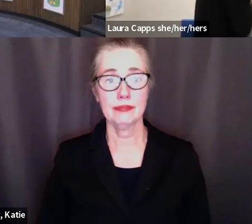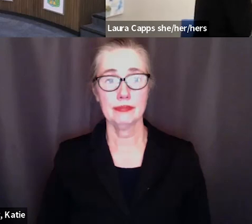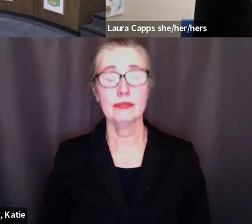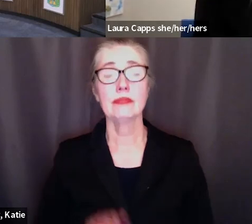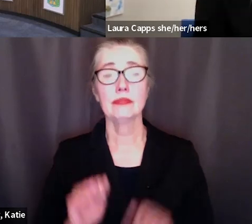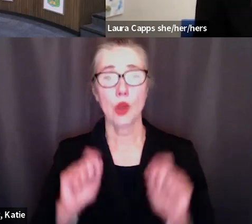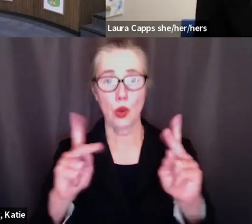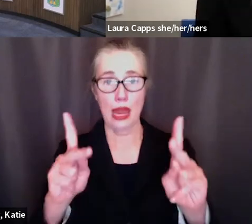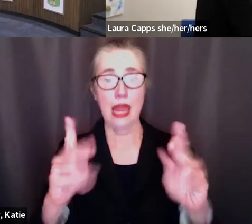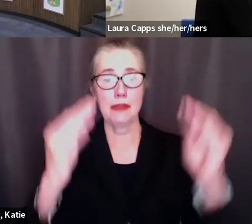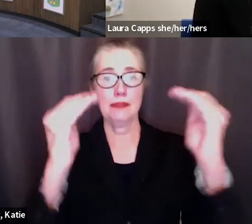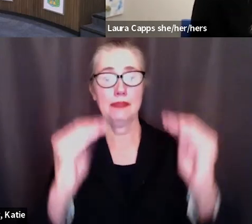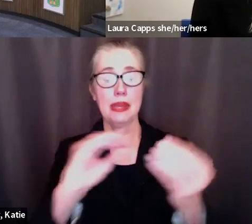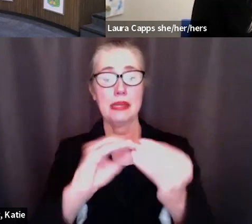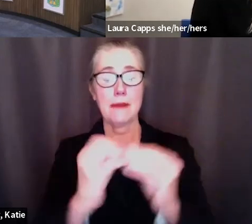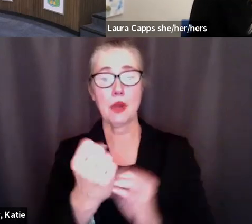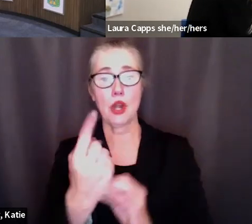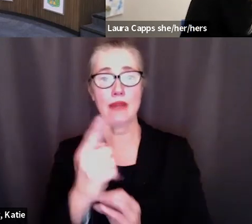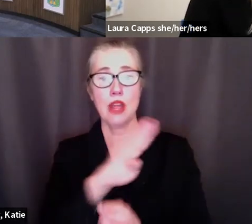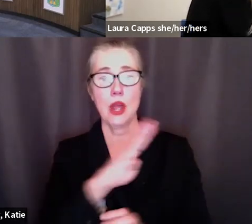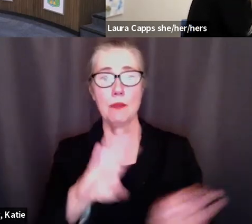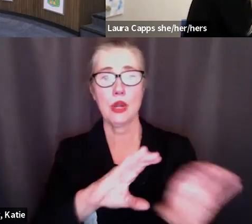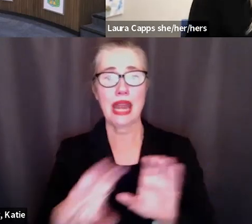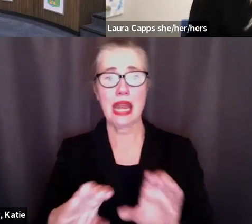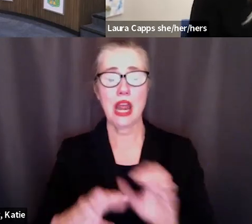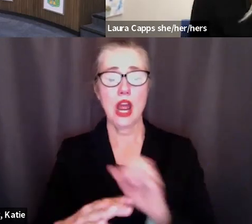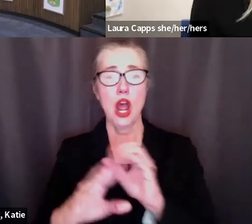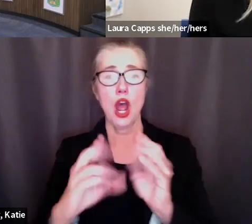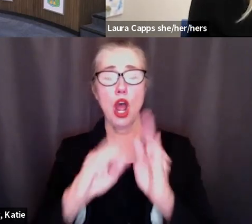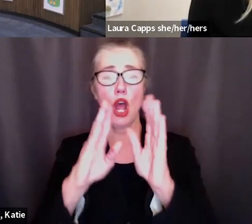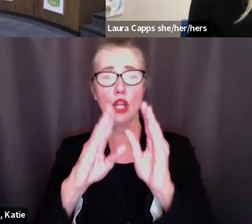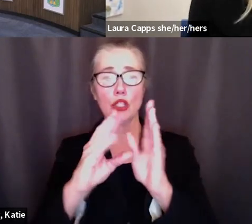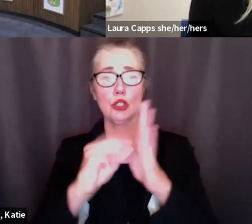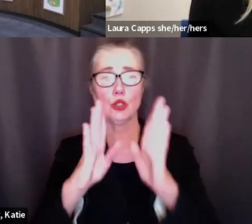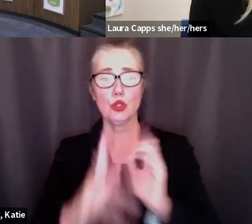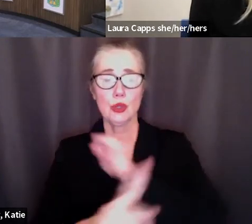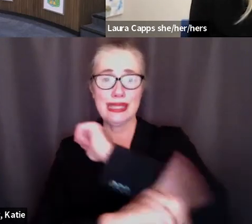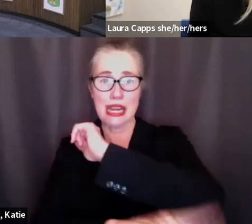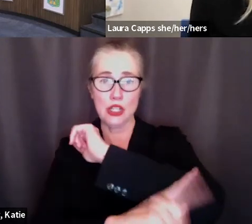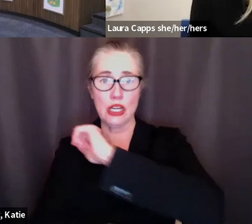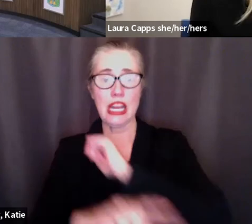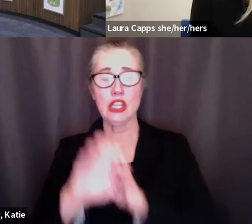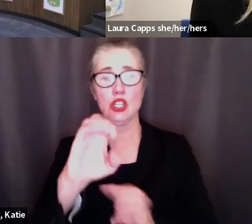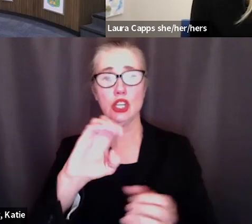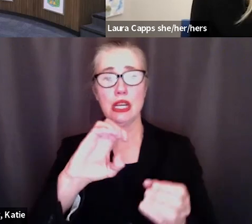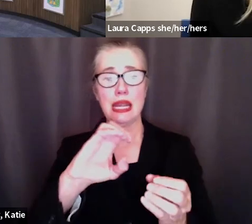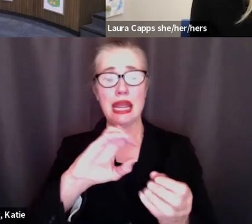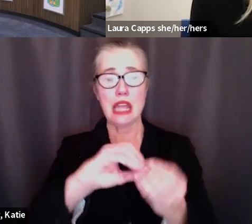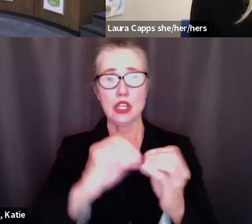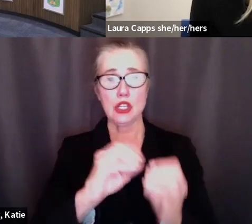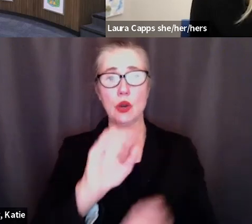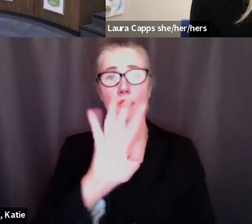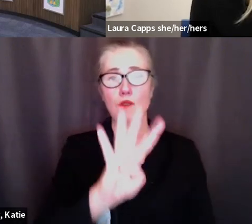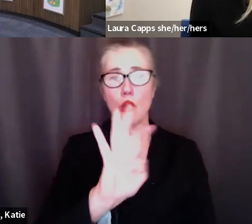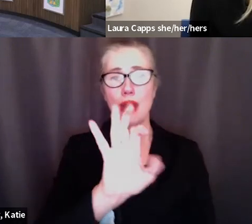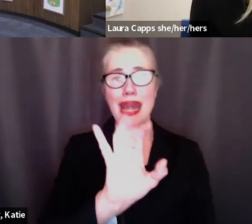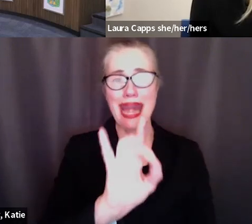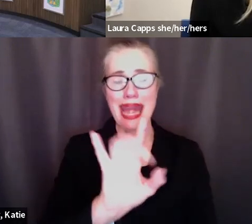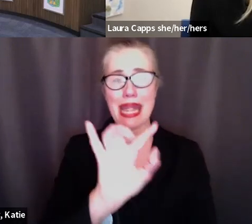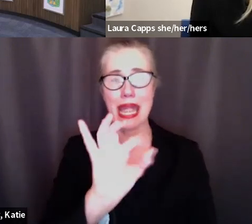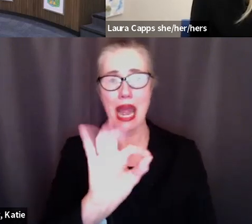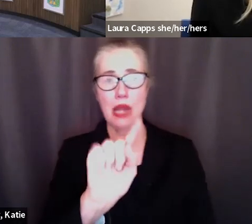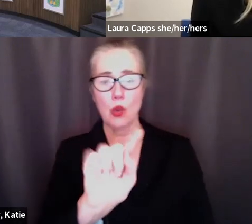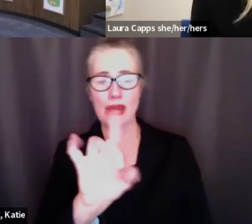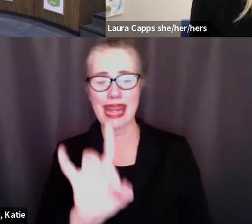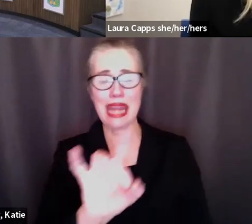number 11 uh board action on student discipline education code 48918 case number 2021